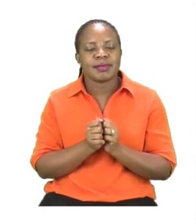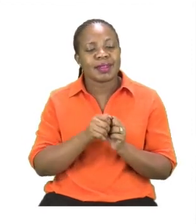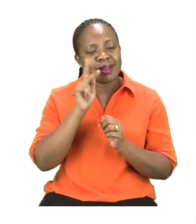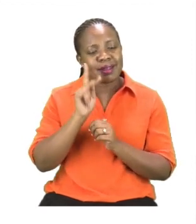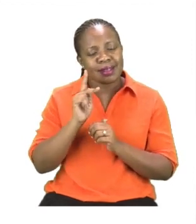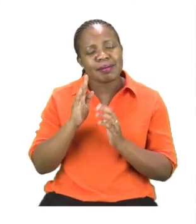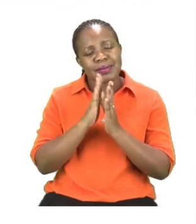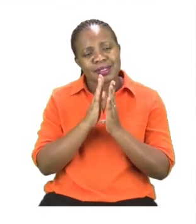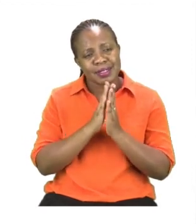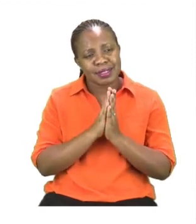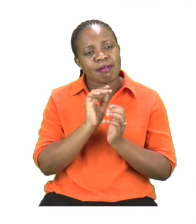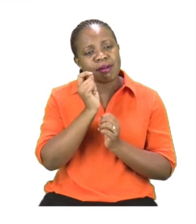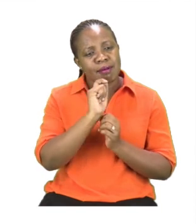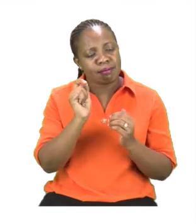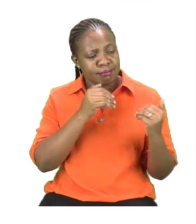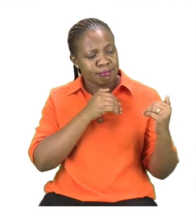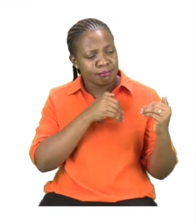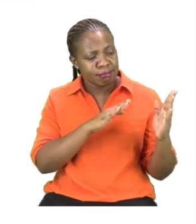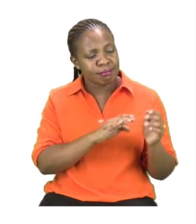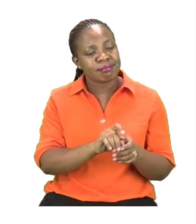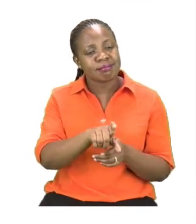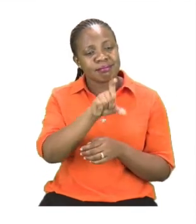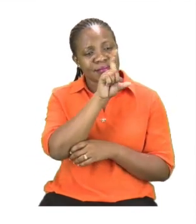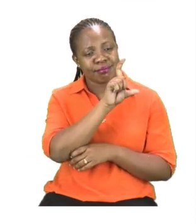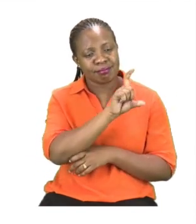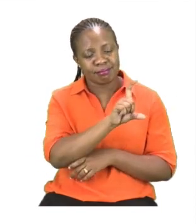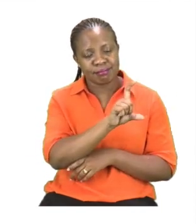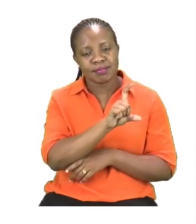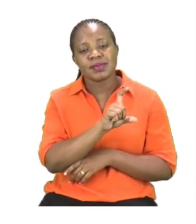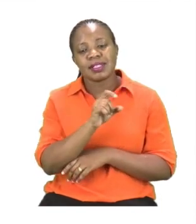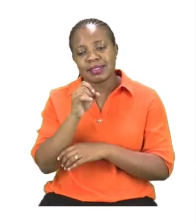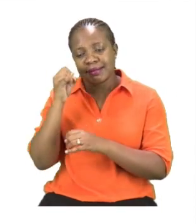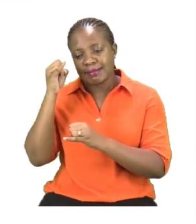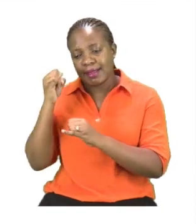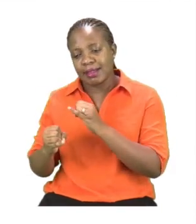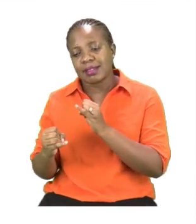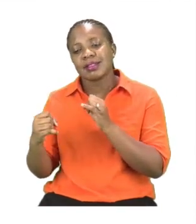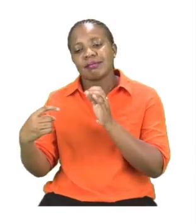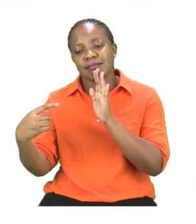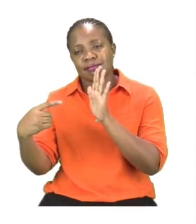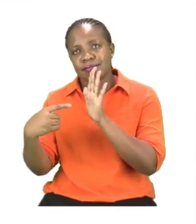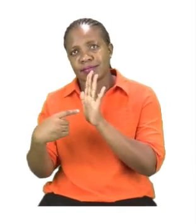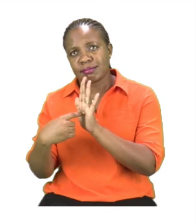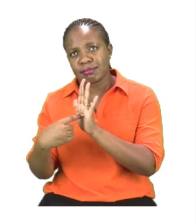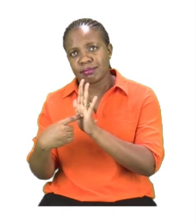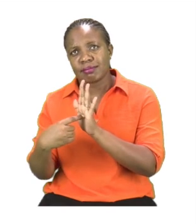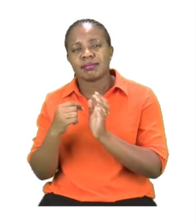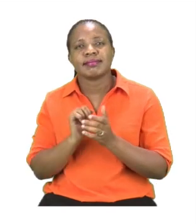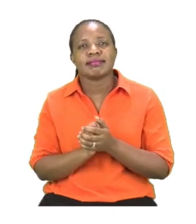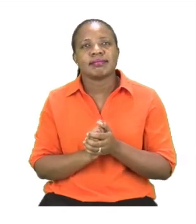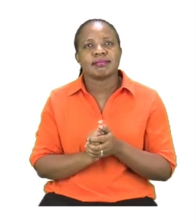the beginning and a full stop at the end. What are the other things you